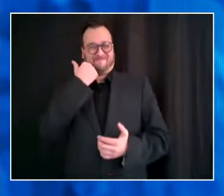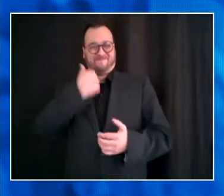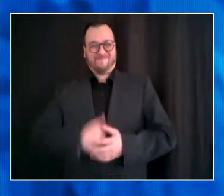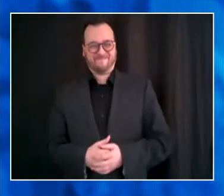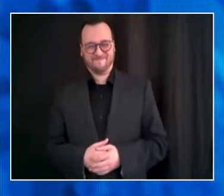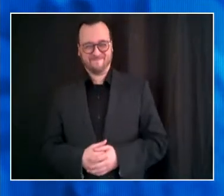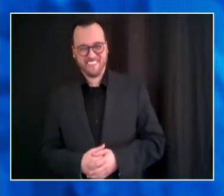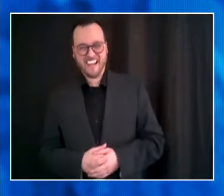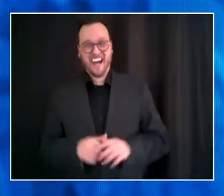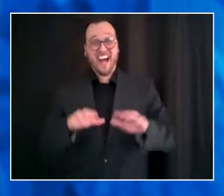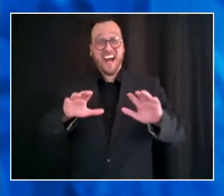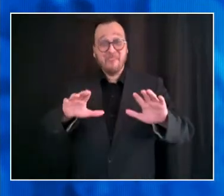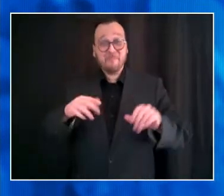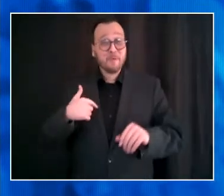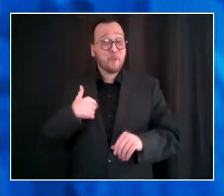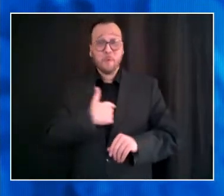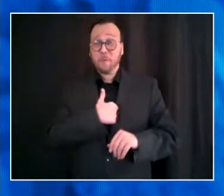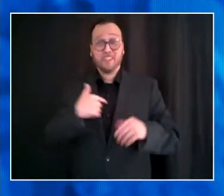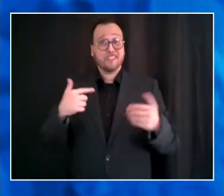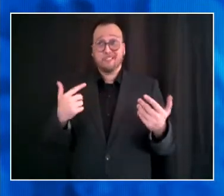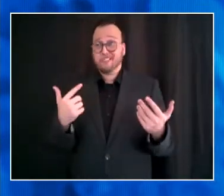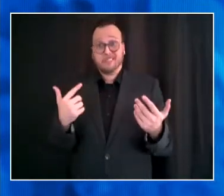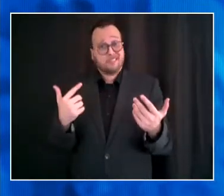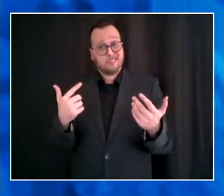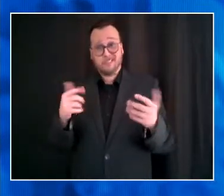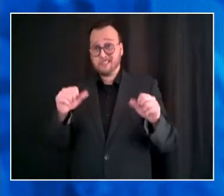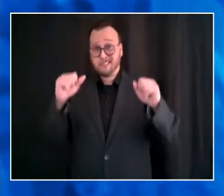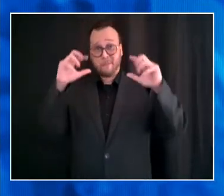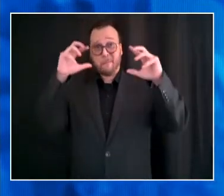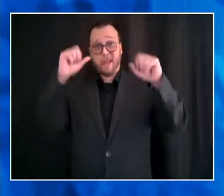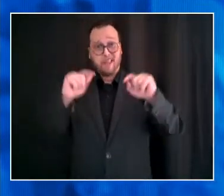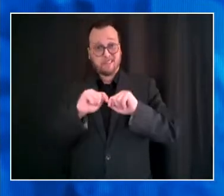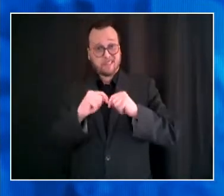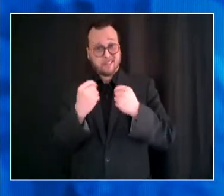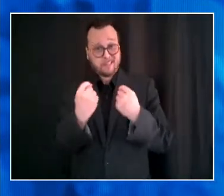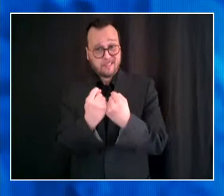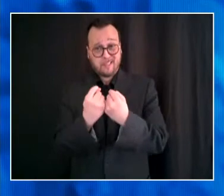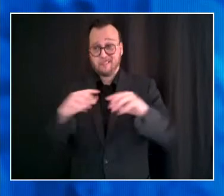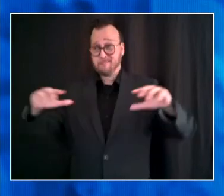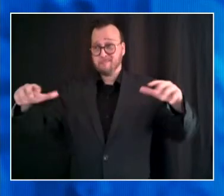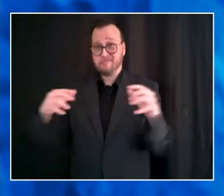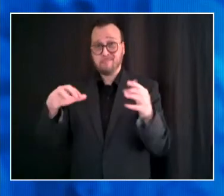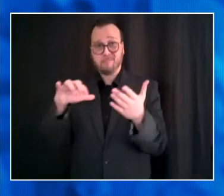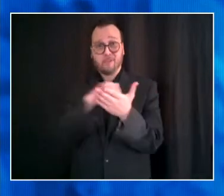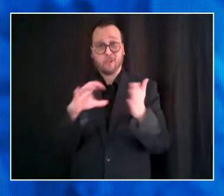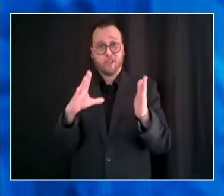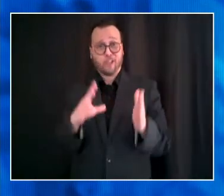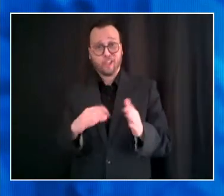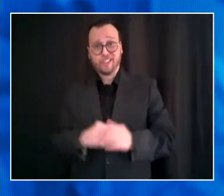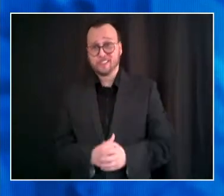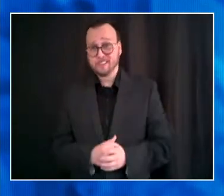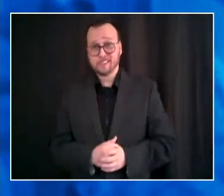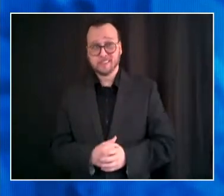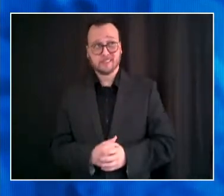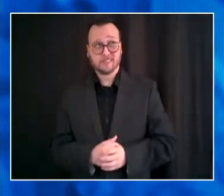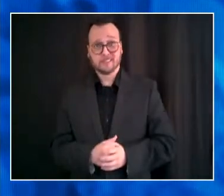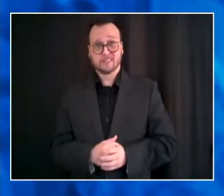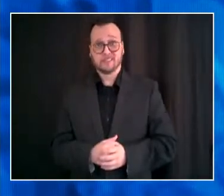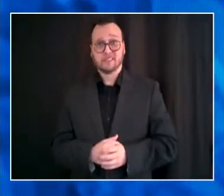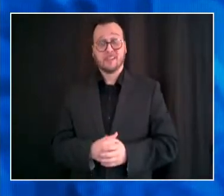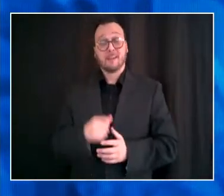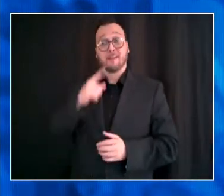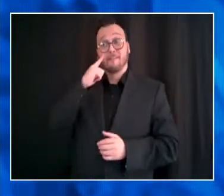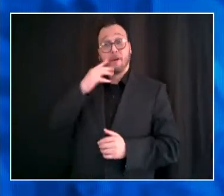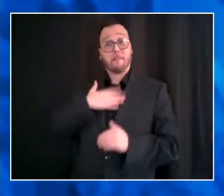And we're just an amazing team of New Yorkers. And to my fellow